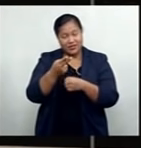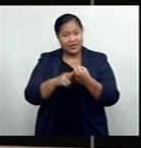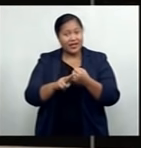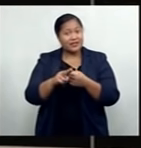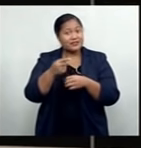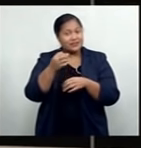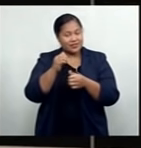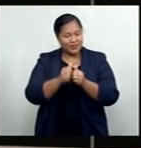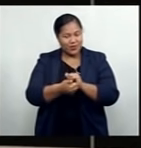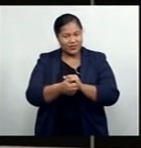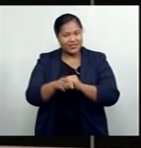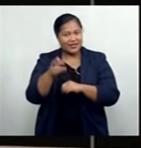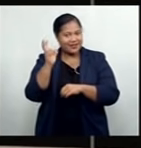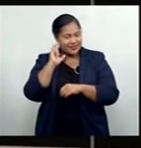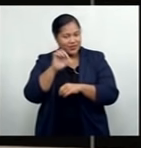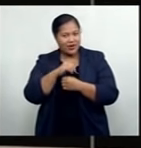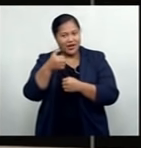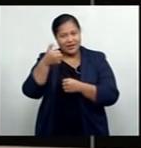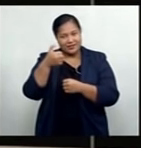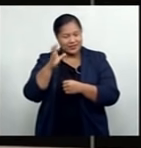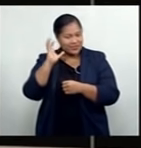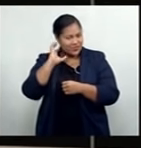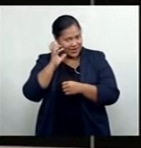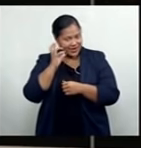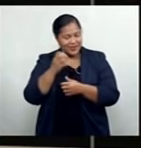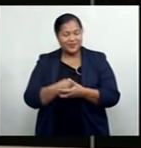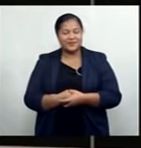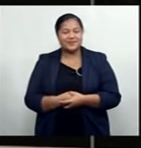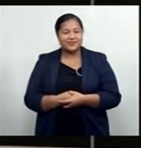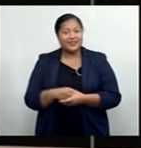and sports and listen to our 6 radio stations